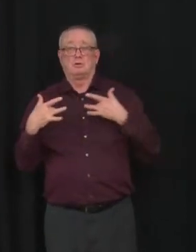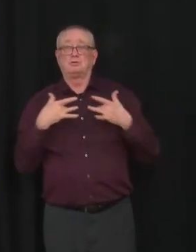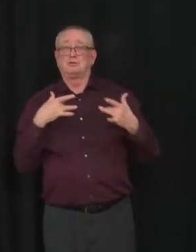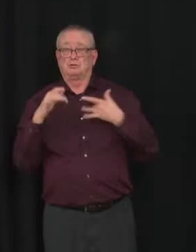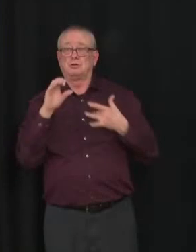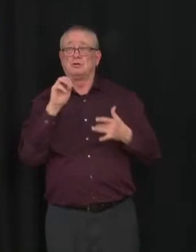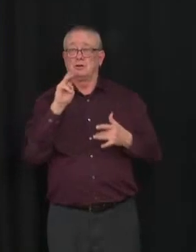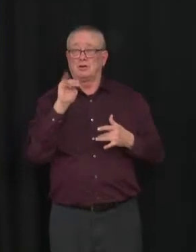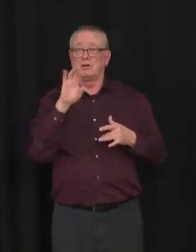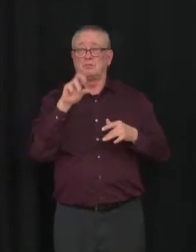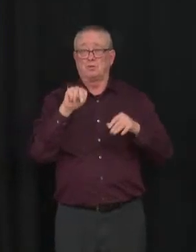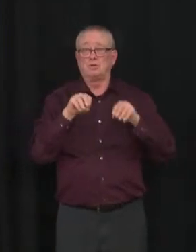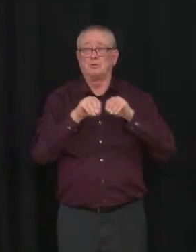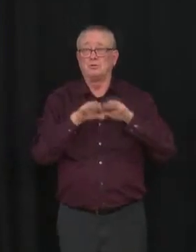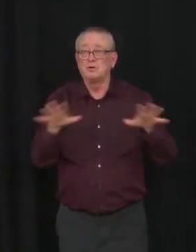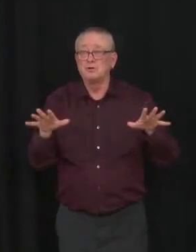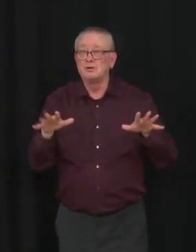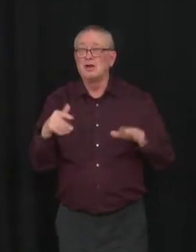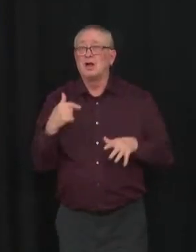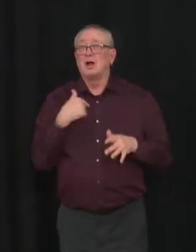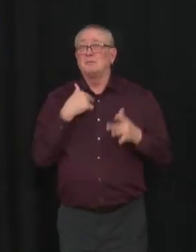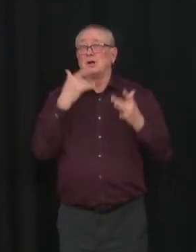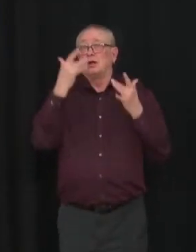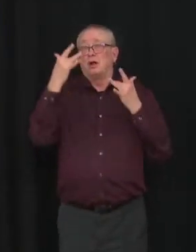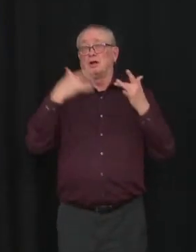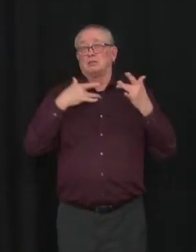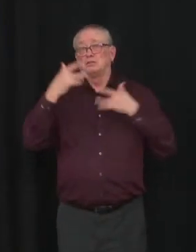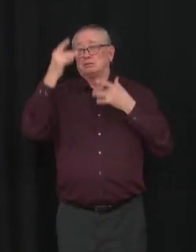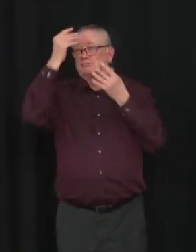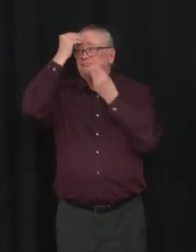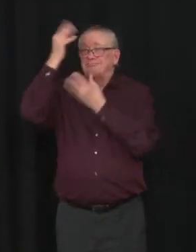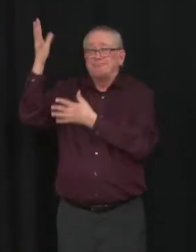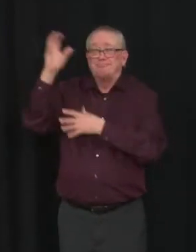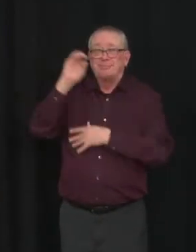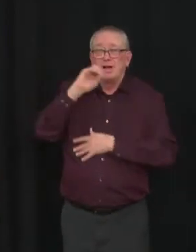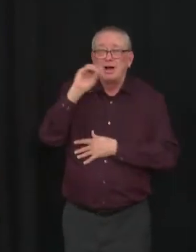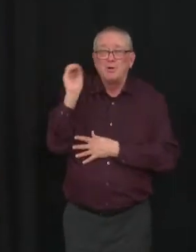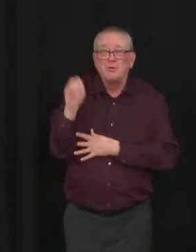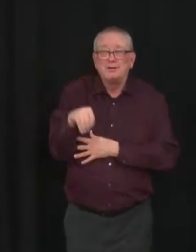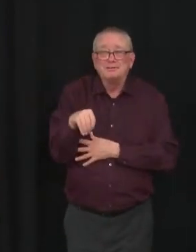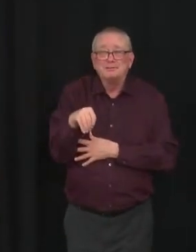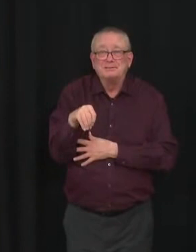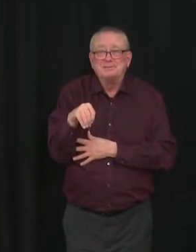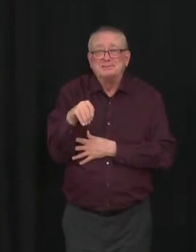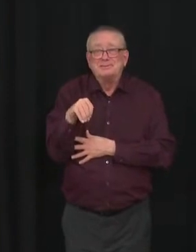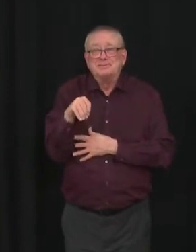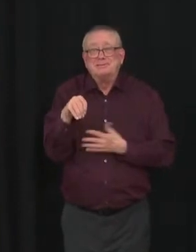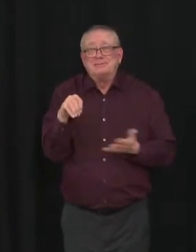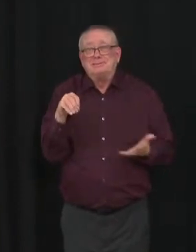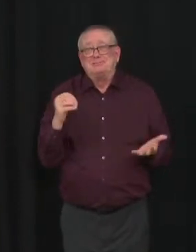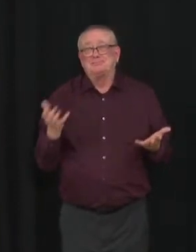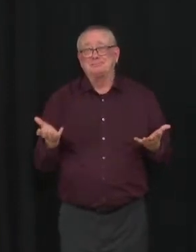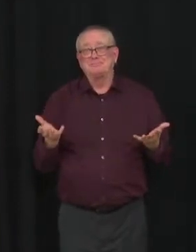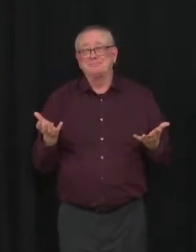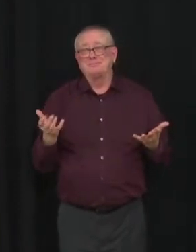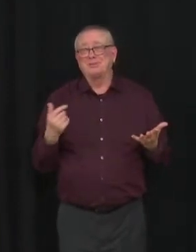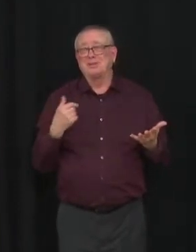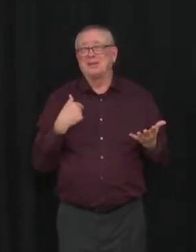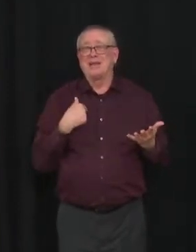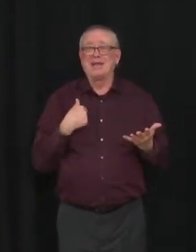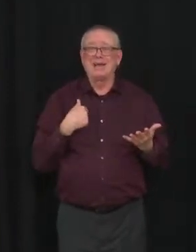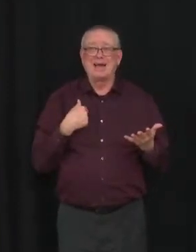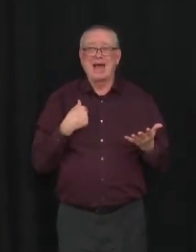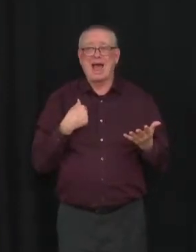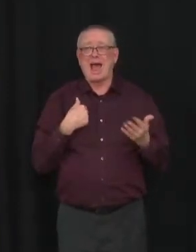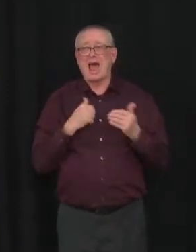was the notion was to respond to the notion that we could somehow prevent a widespread community